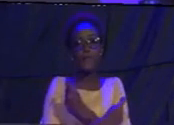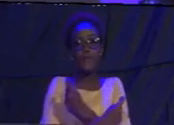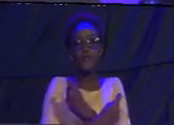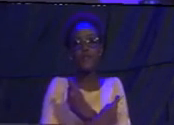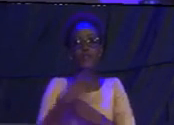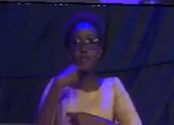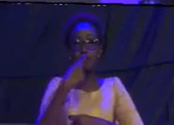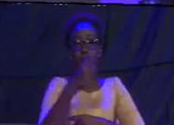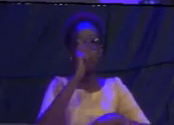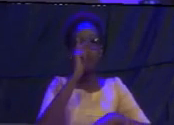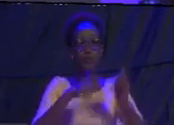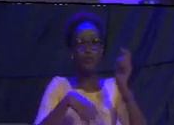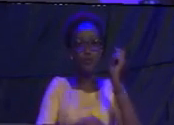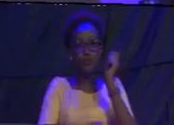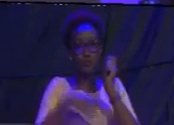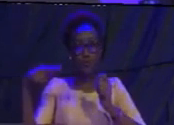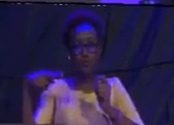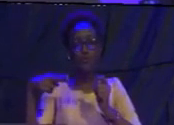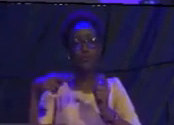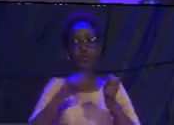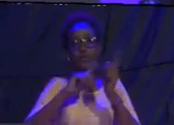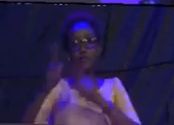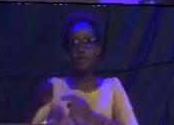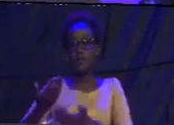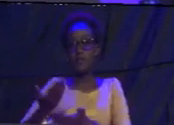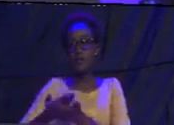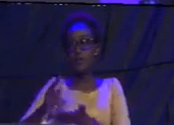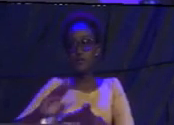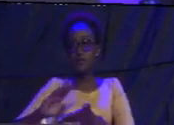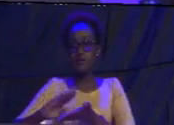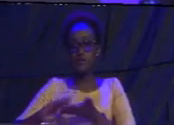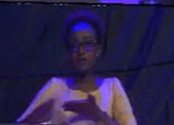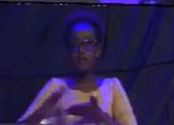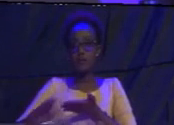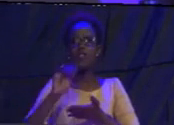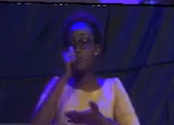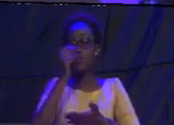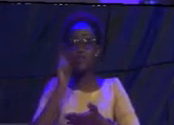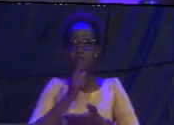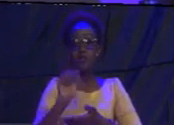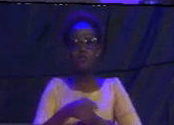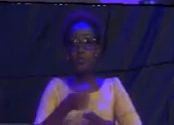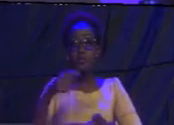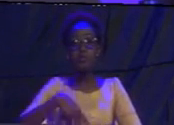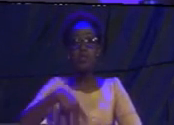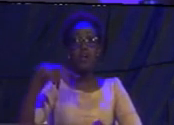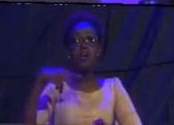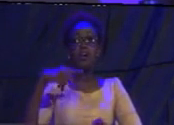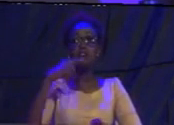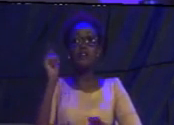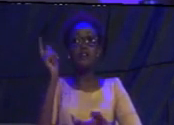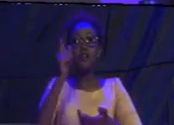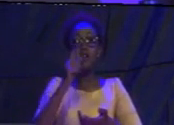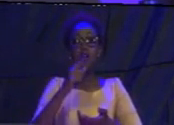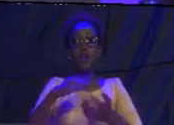kuzashinganywe. Bisirayeli mwe ntimukibasha guhagarara imbere y'ababisha banyu, keretse mugarutse